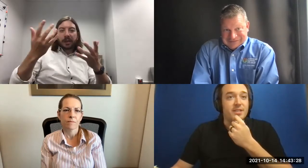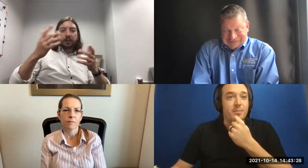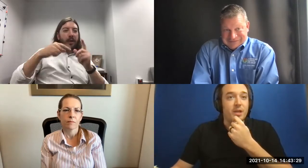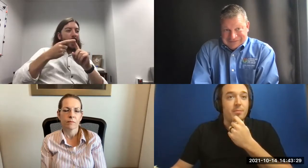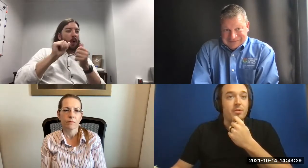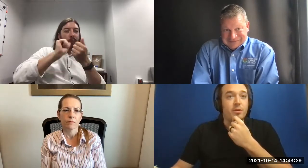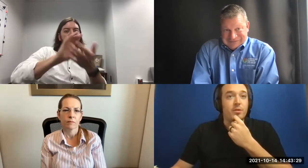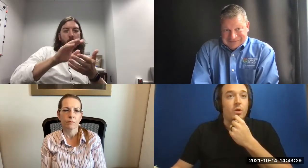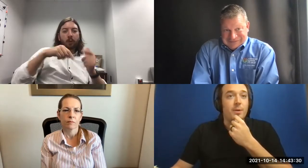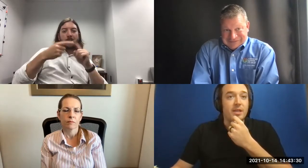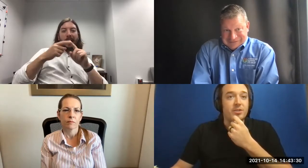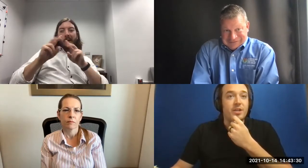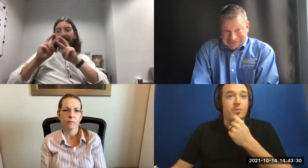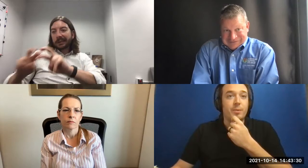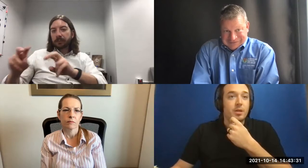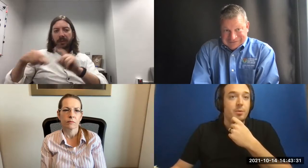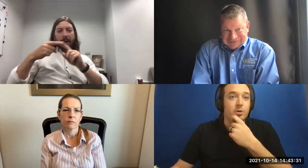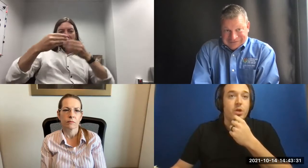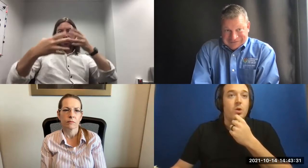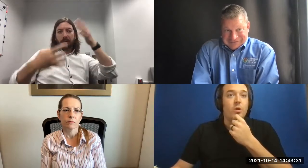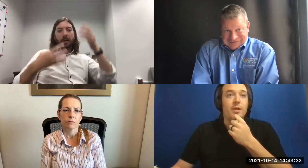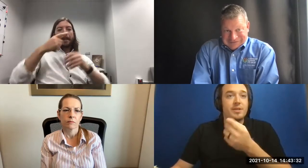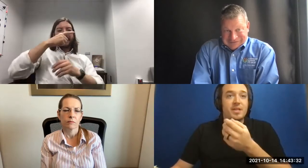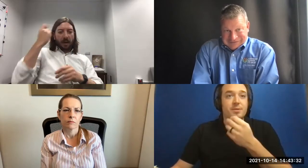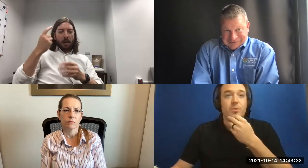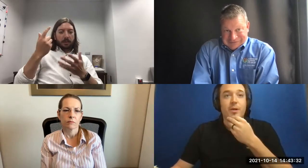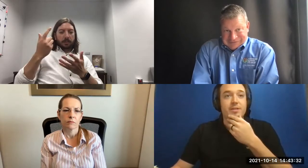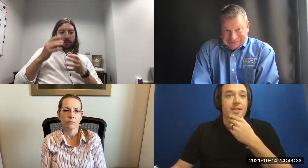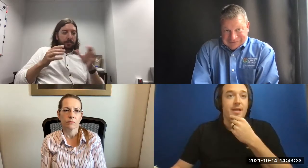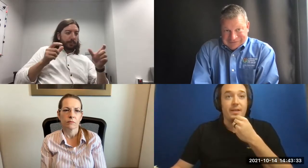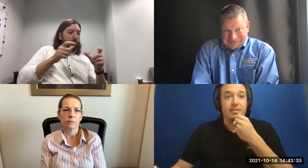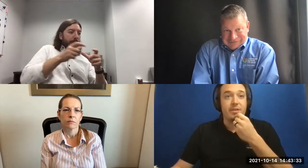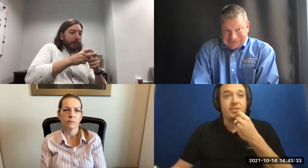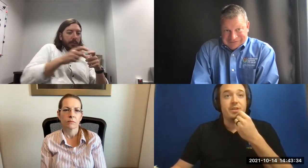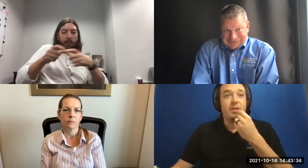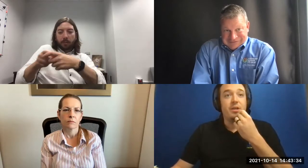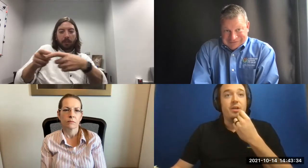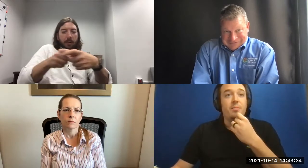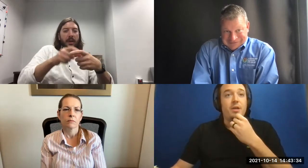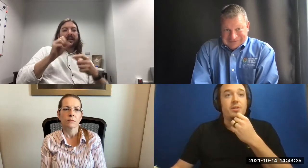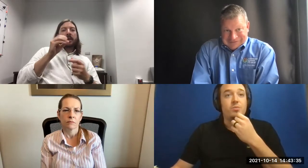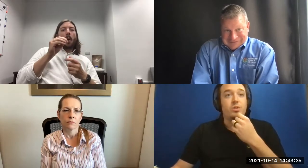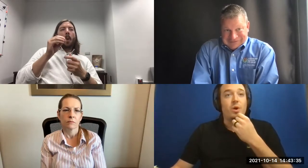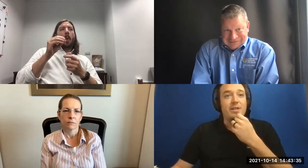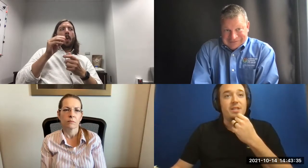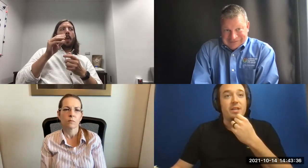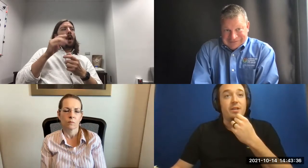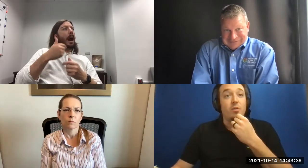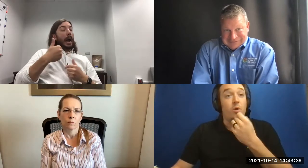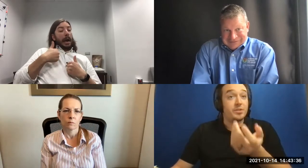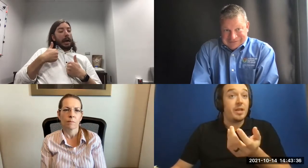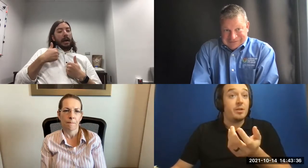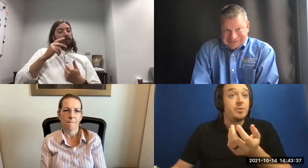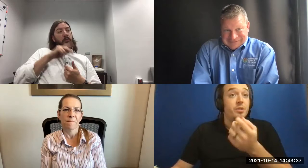assess to the same depth. You know, what about the education? What about the approach? What about the assessments? What about this and that and that and this? Because we're so